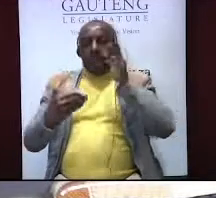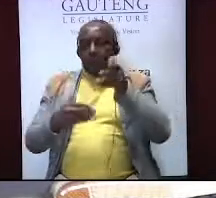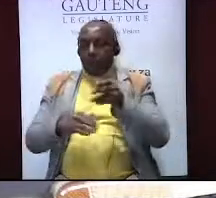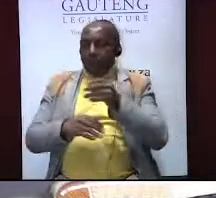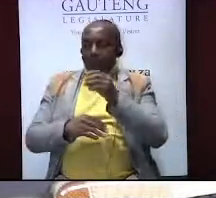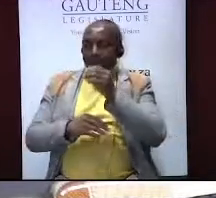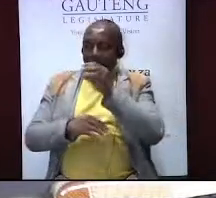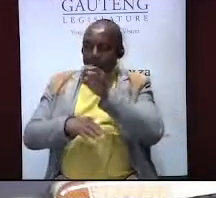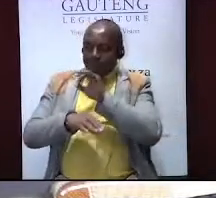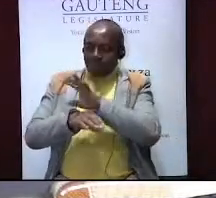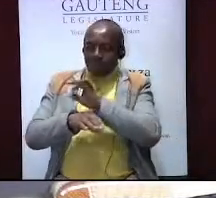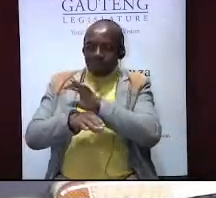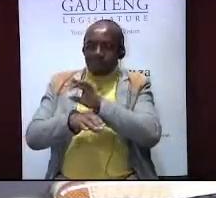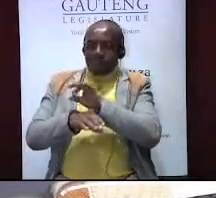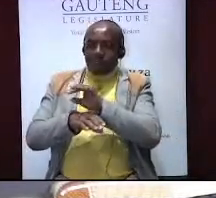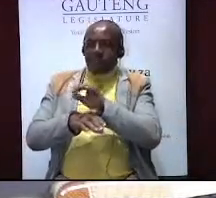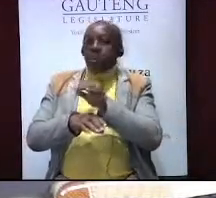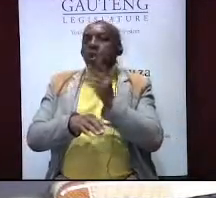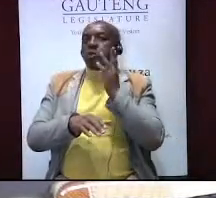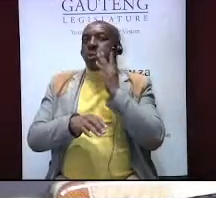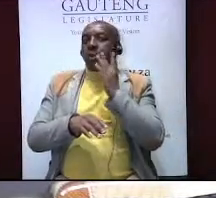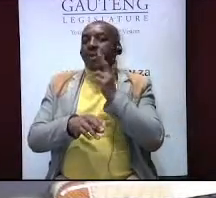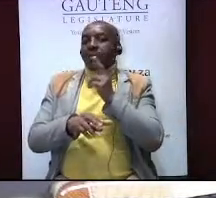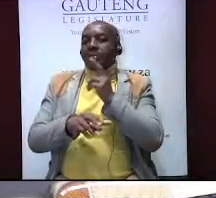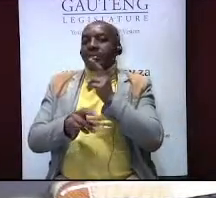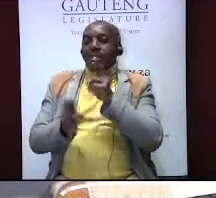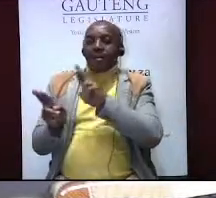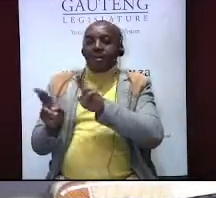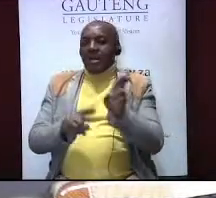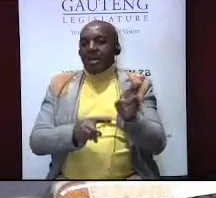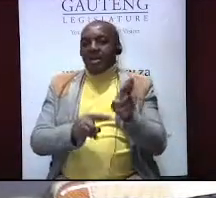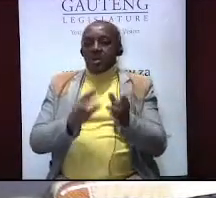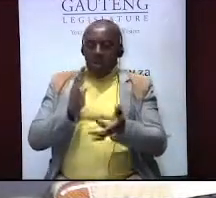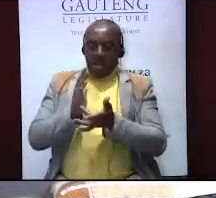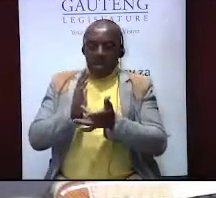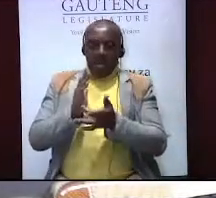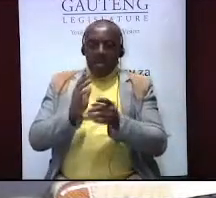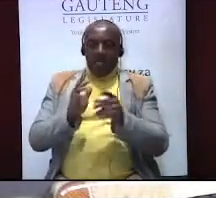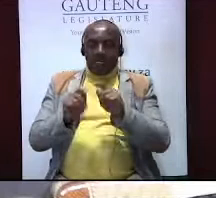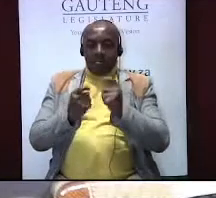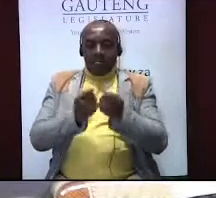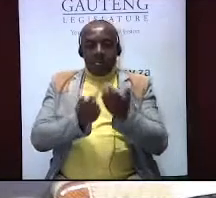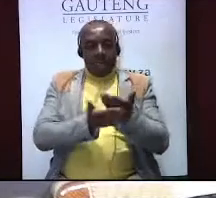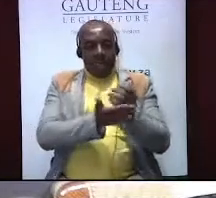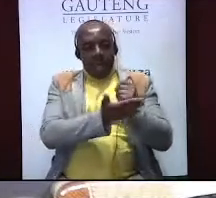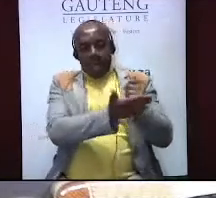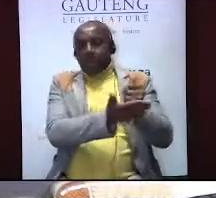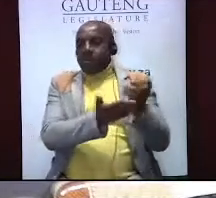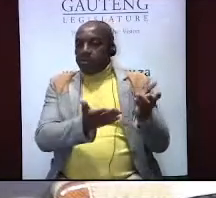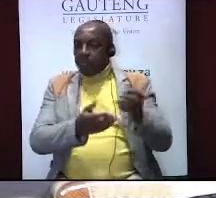indication if they have got it right. Technical team, please assist.